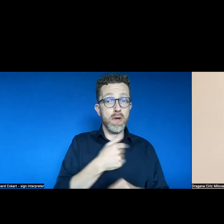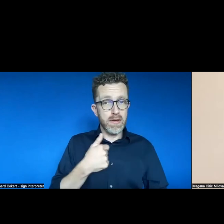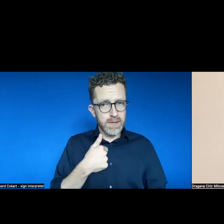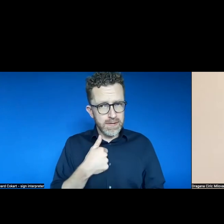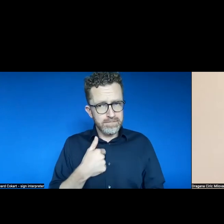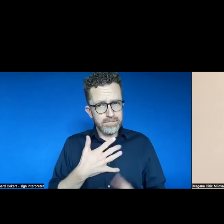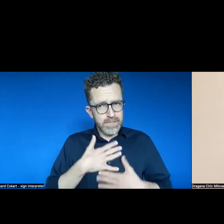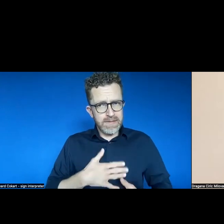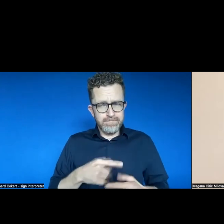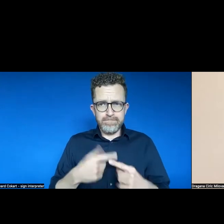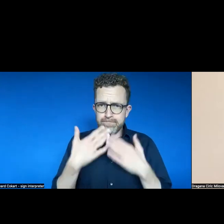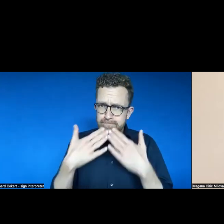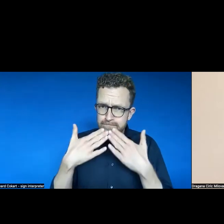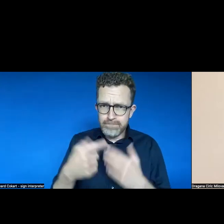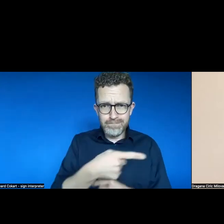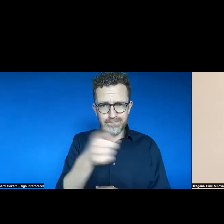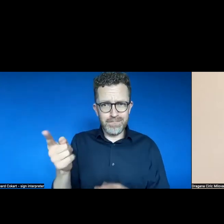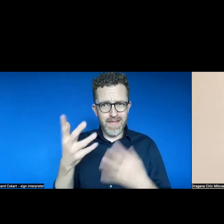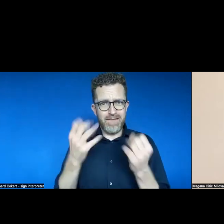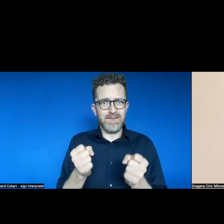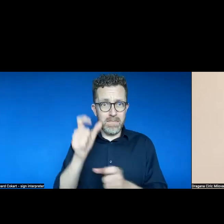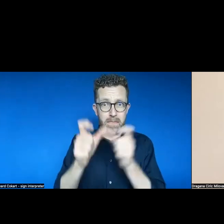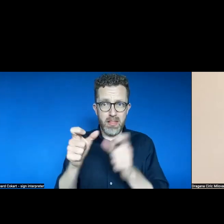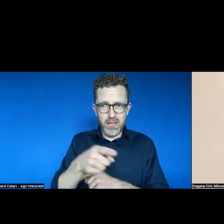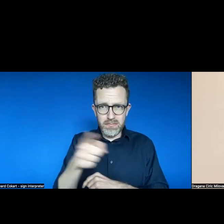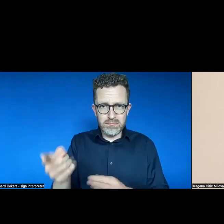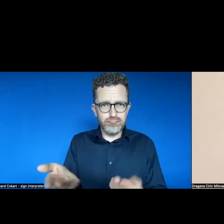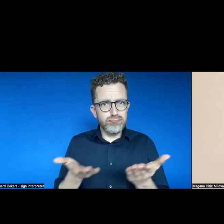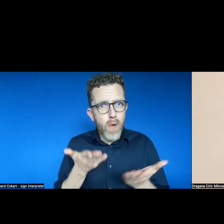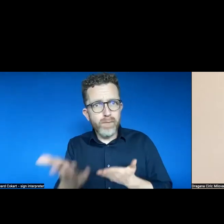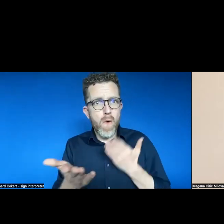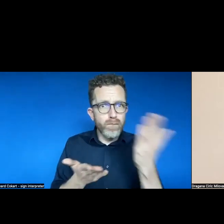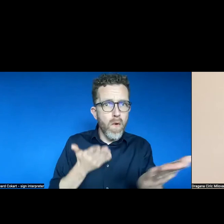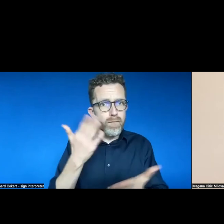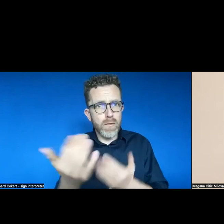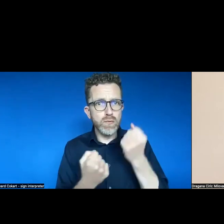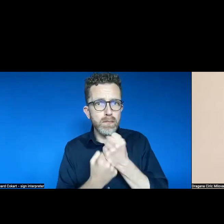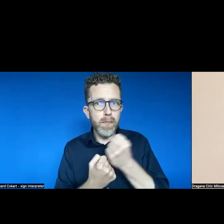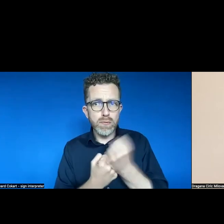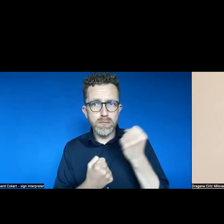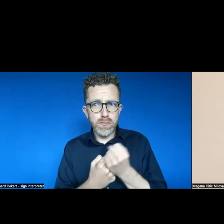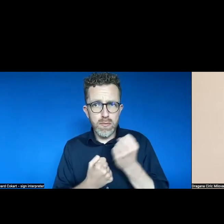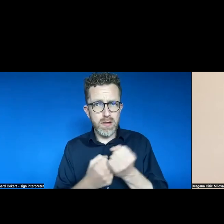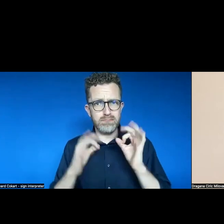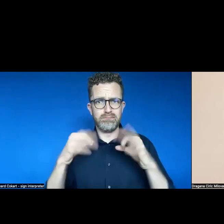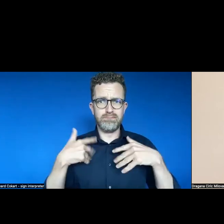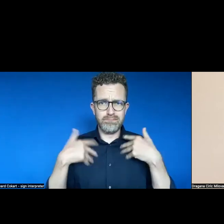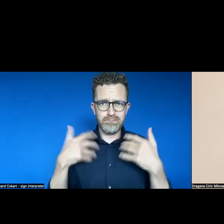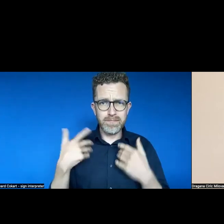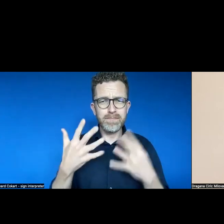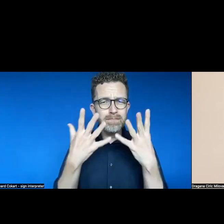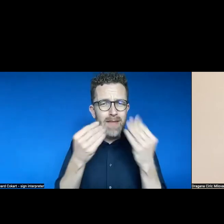Ukraine. What are the alternatives if we are not supporting institutions and group homes? And of